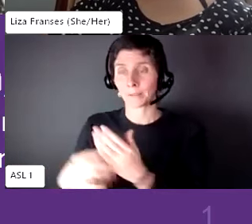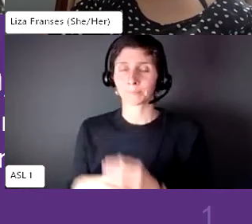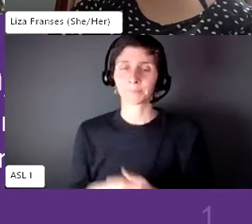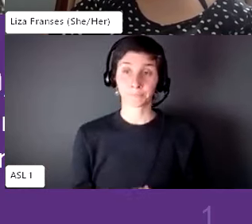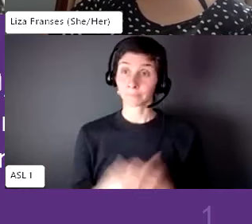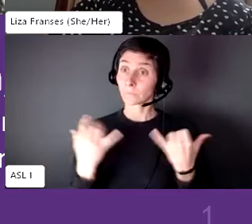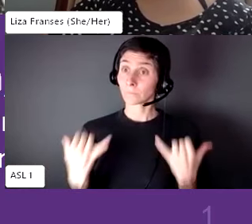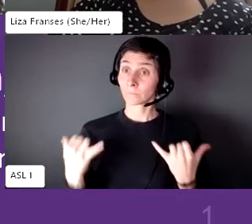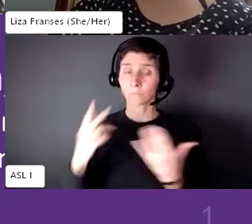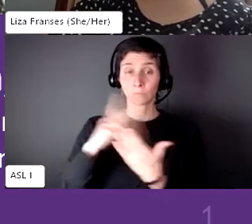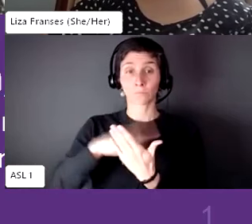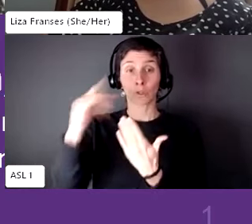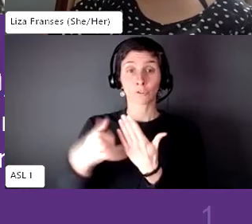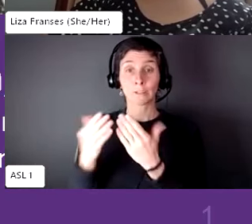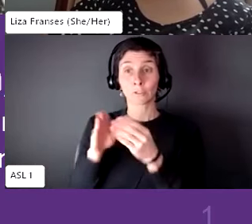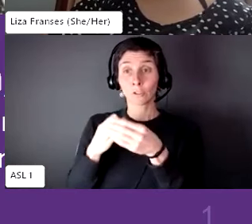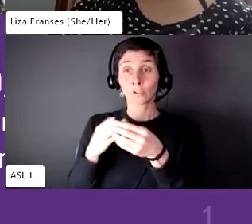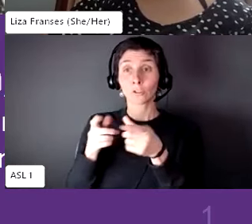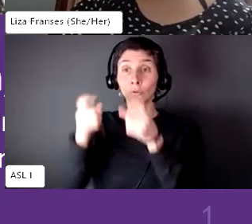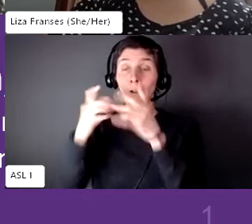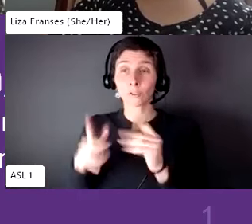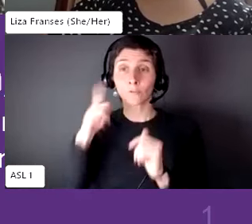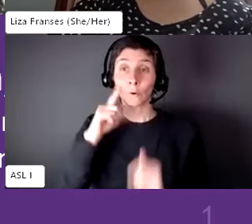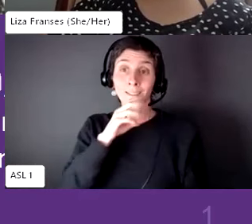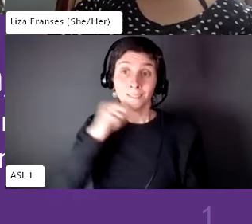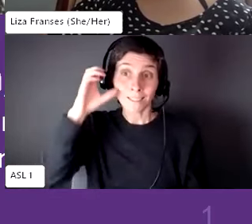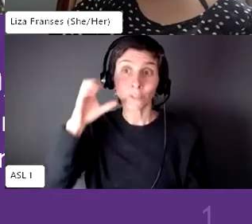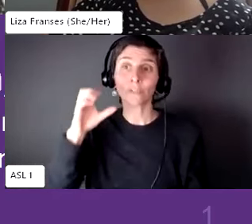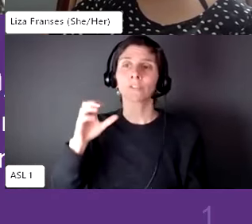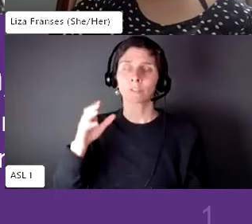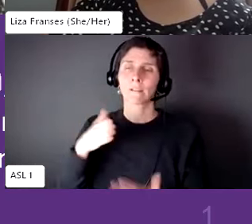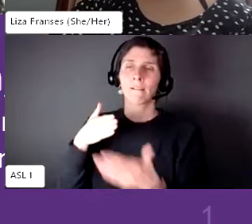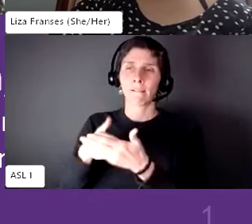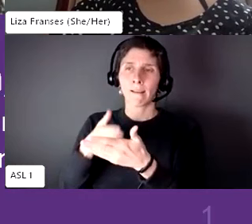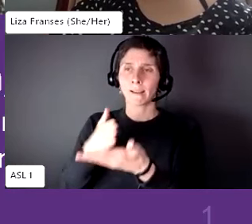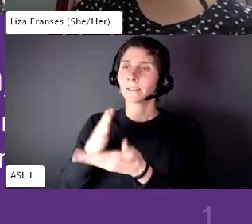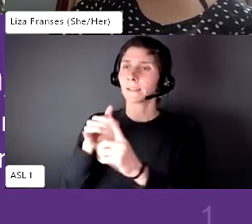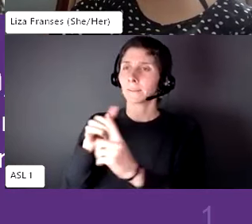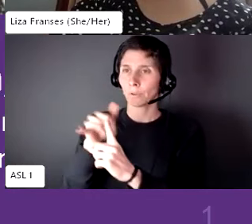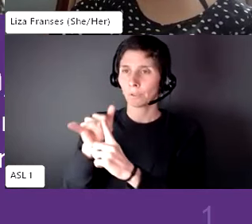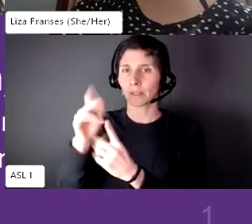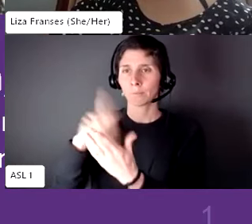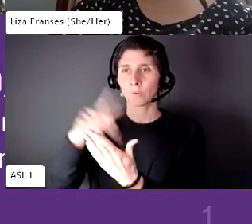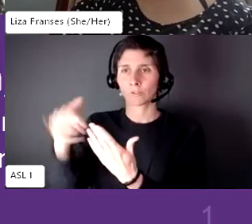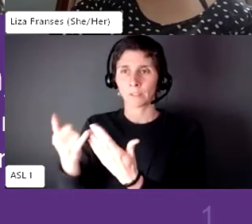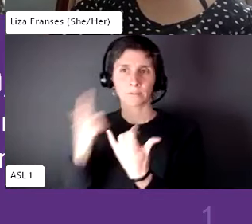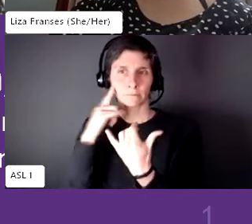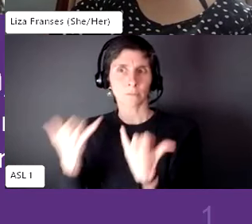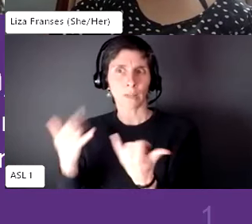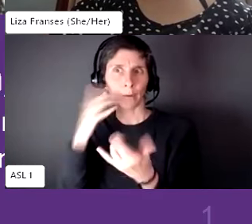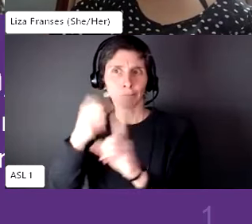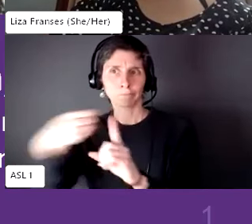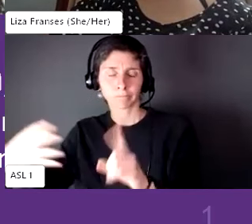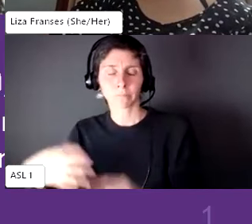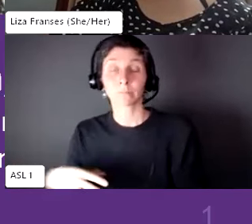project director for this Seniors Anti-bullying project that we'll hear about today. And that project is, as she